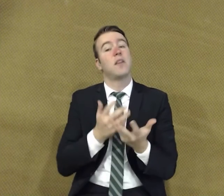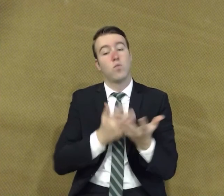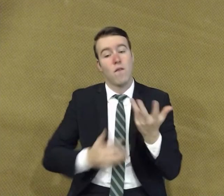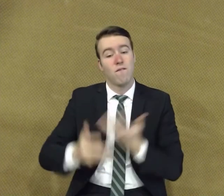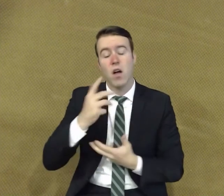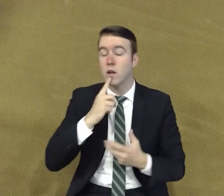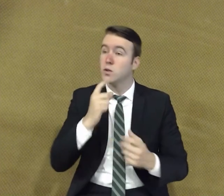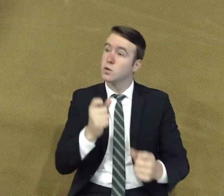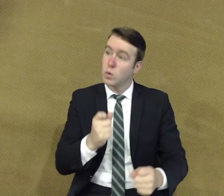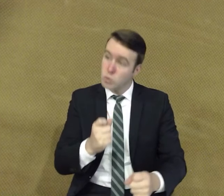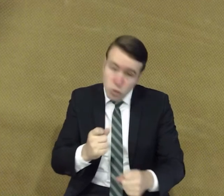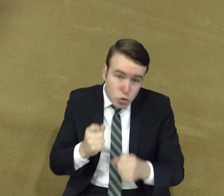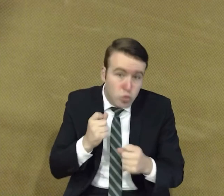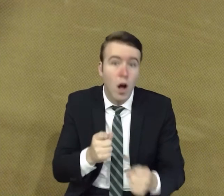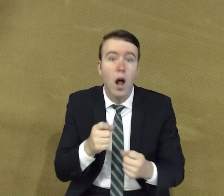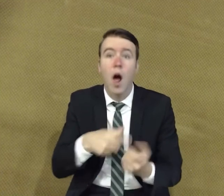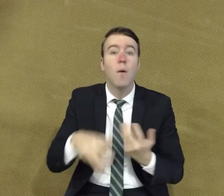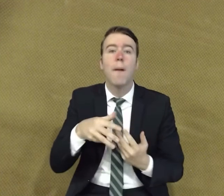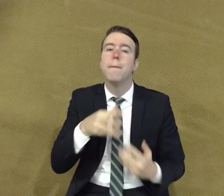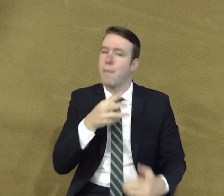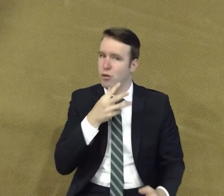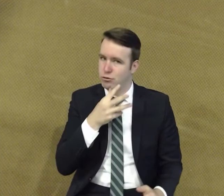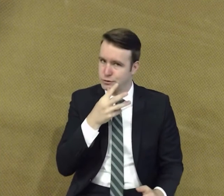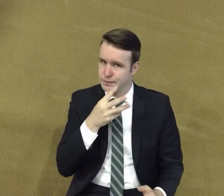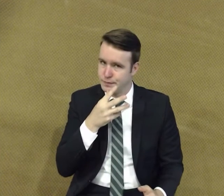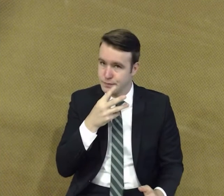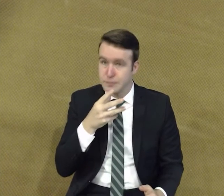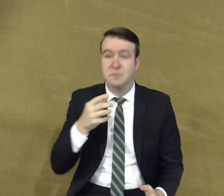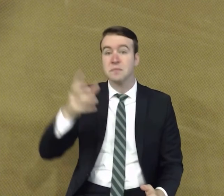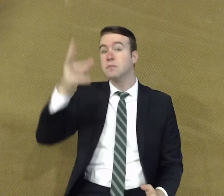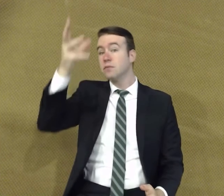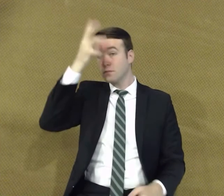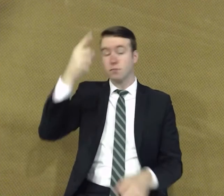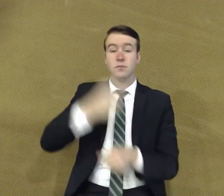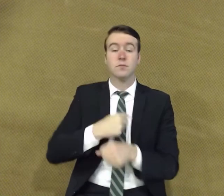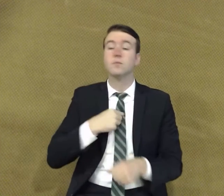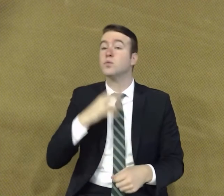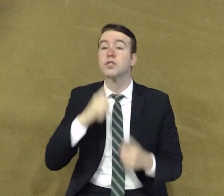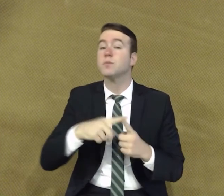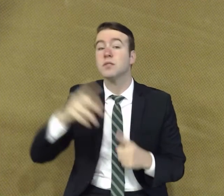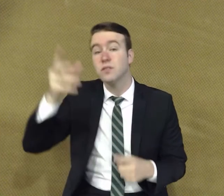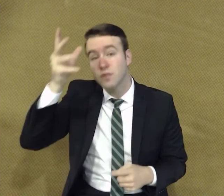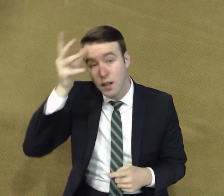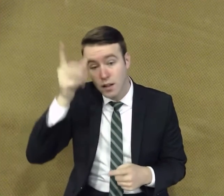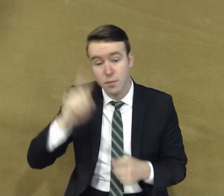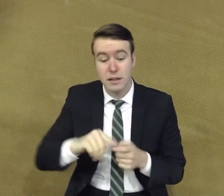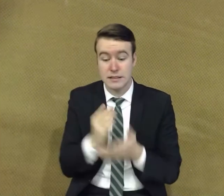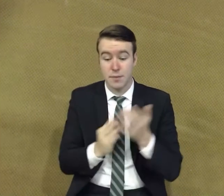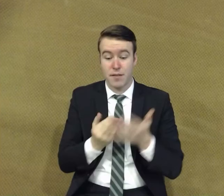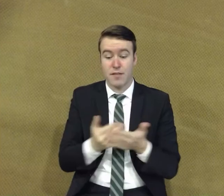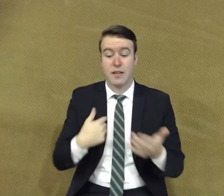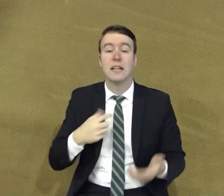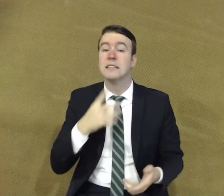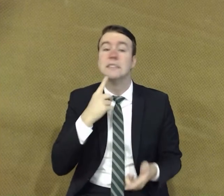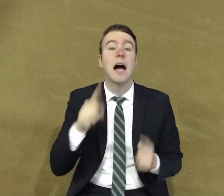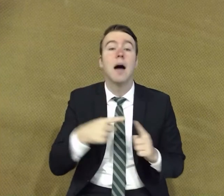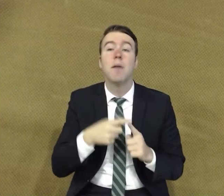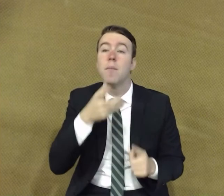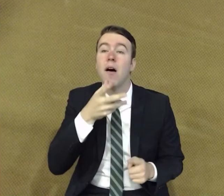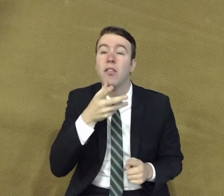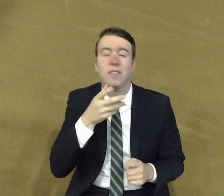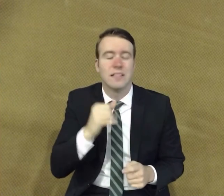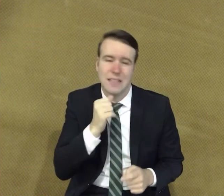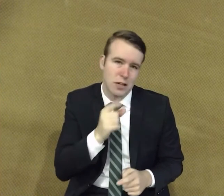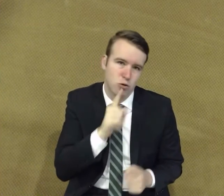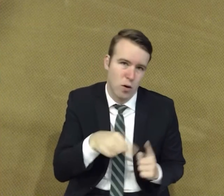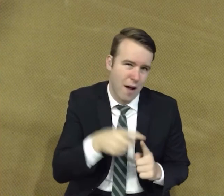revolves so strongly around mothers. Now, if it's Father's Day, we'd talk about fathers, but some of the things I've said here about mothers is not true of